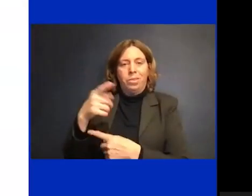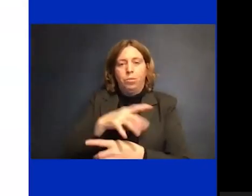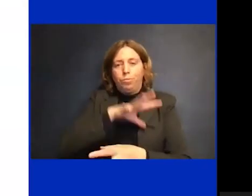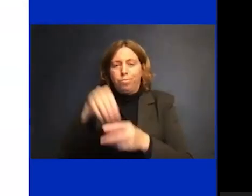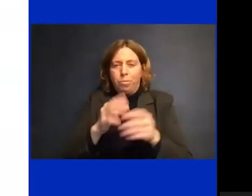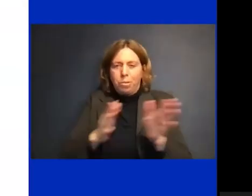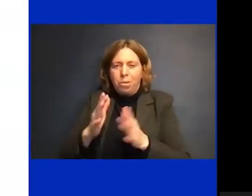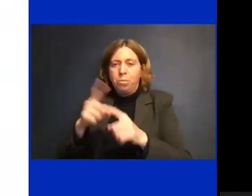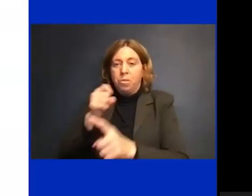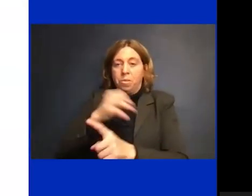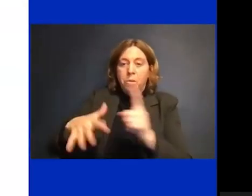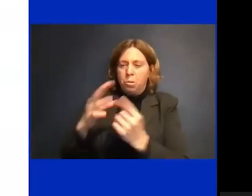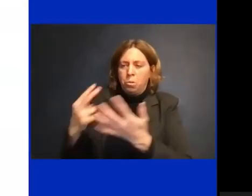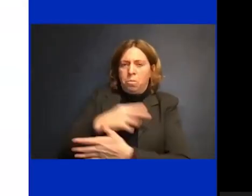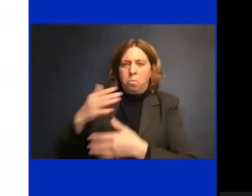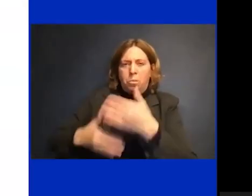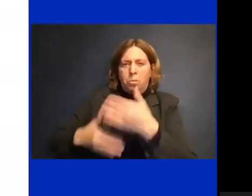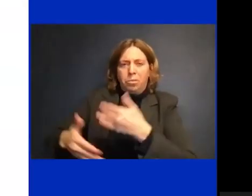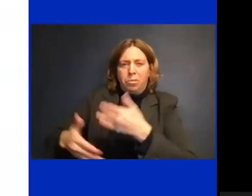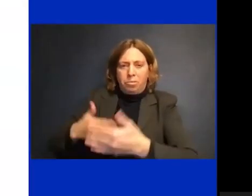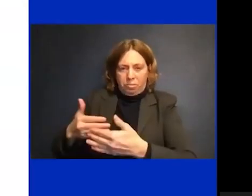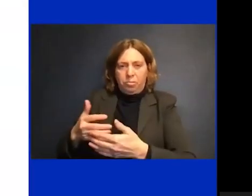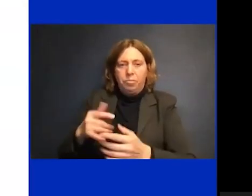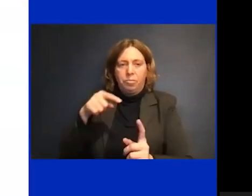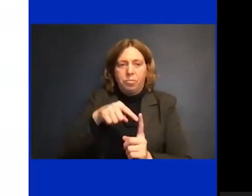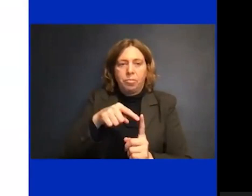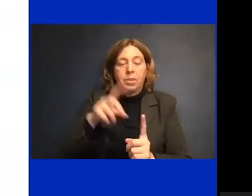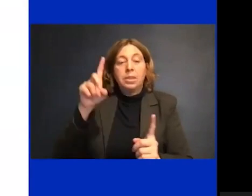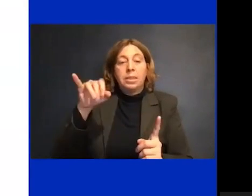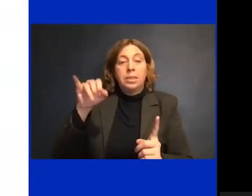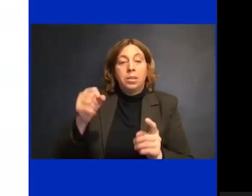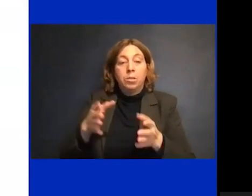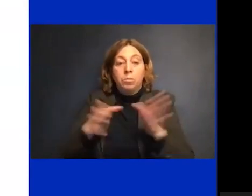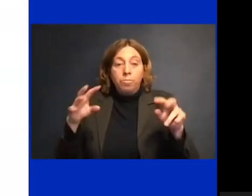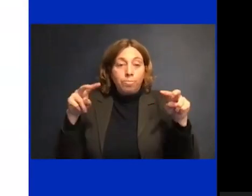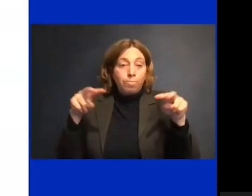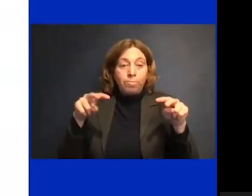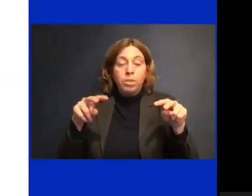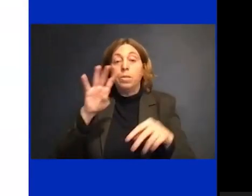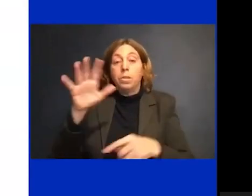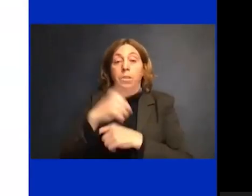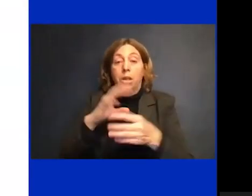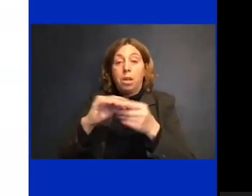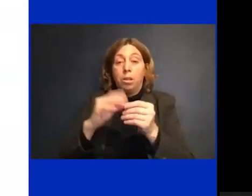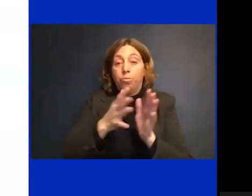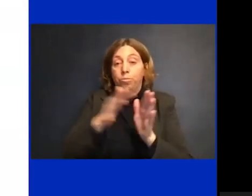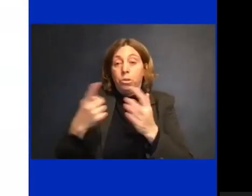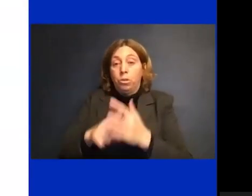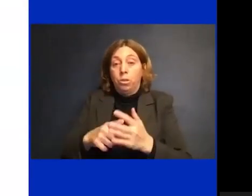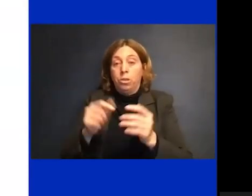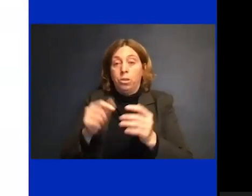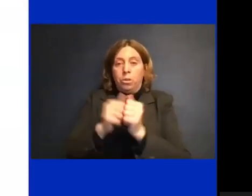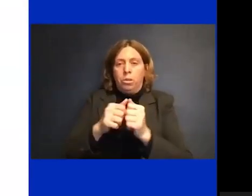comprehensive planning and environmental review process. The DEIS public hearings and 45-day comment period began